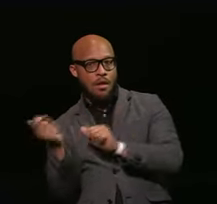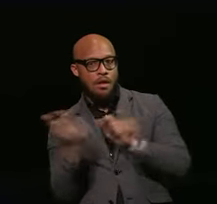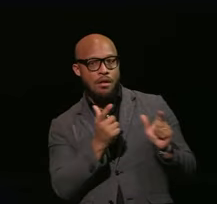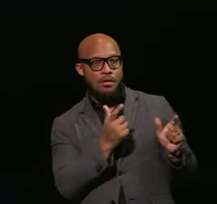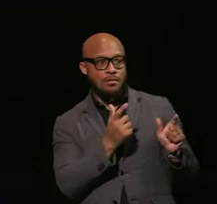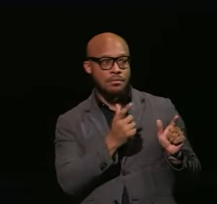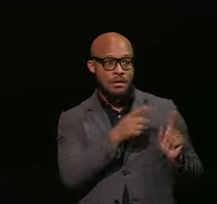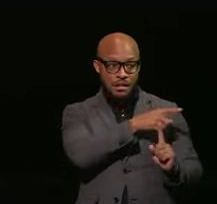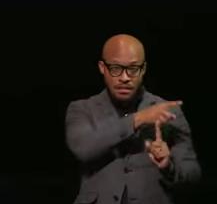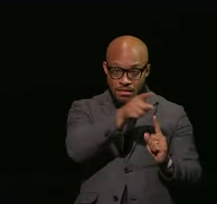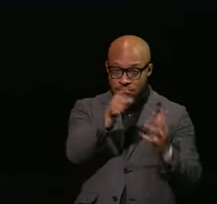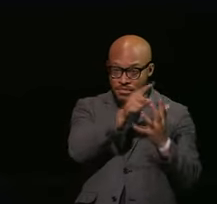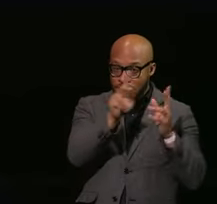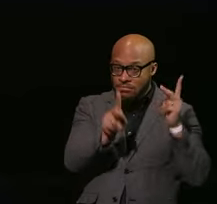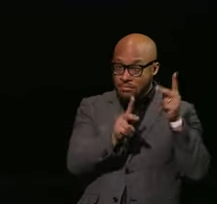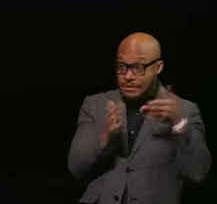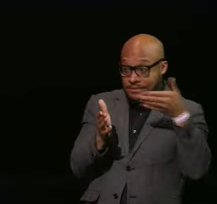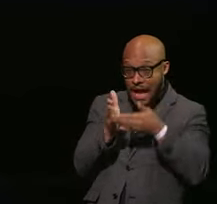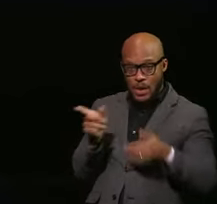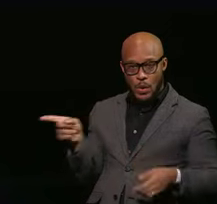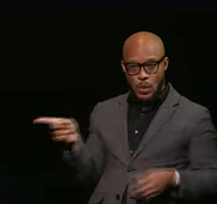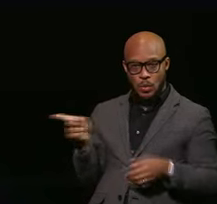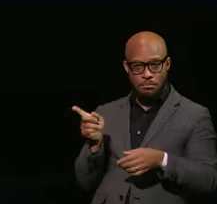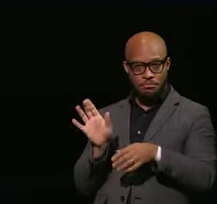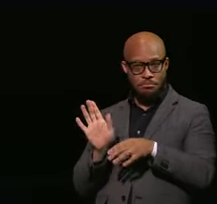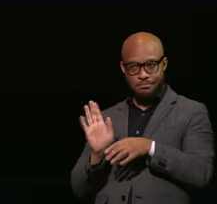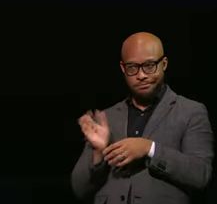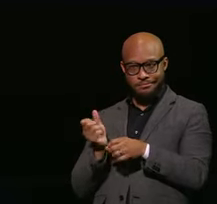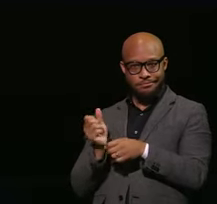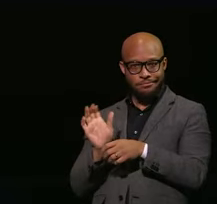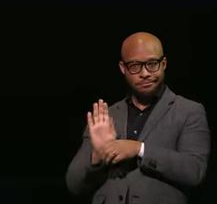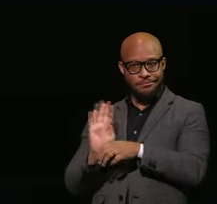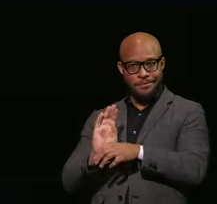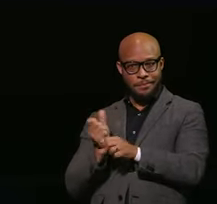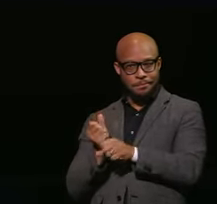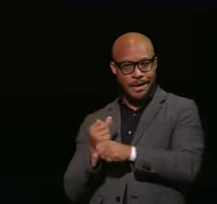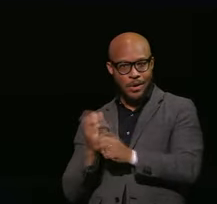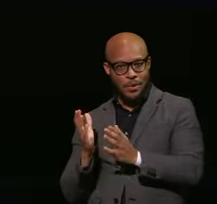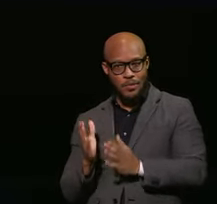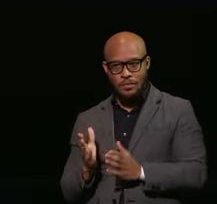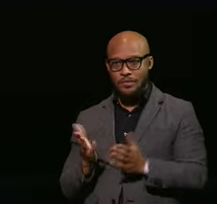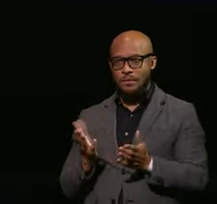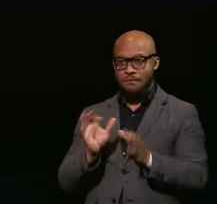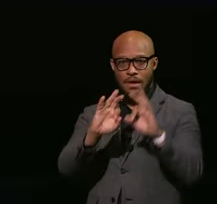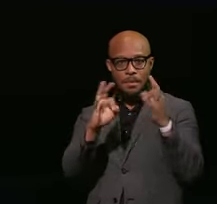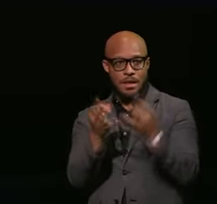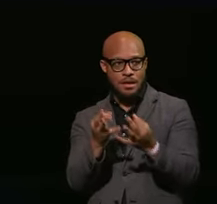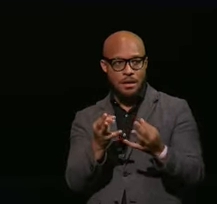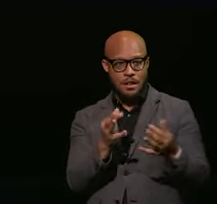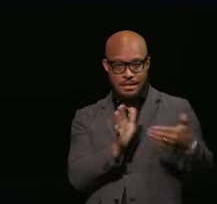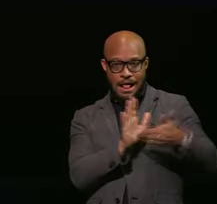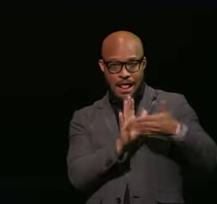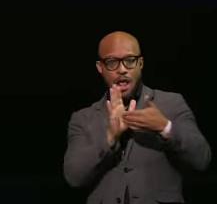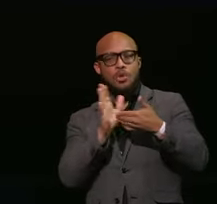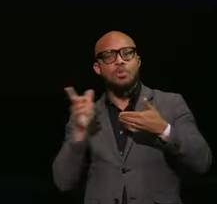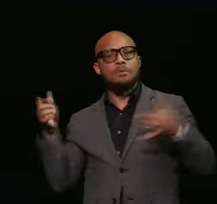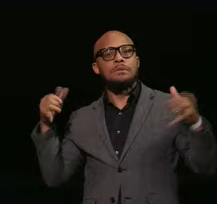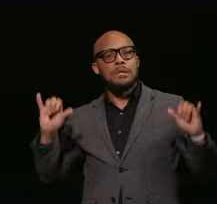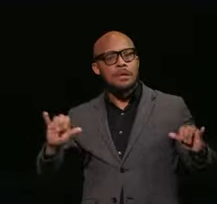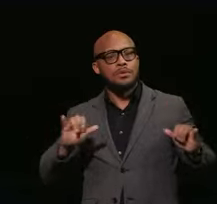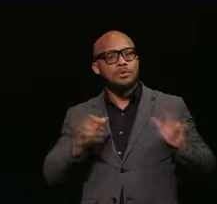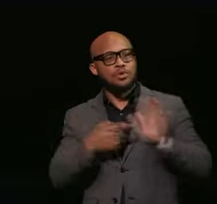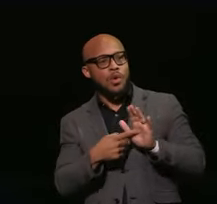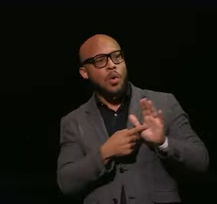the family. So what was it that made you decide to leave that kind of challenging part